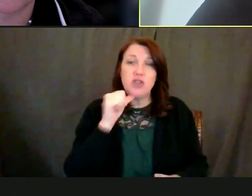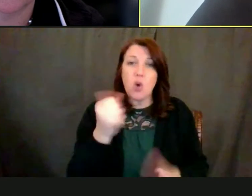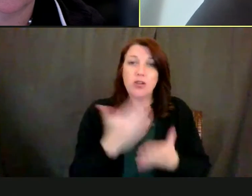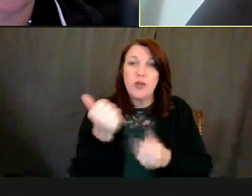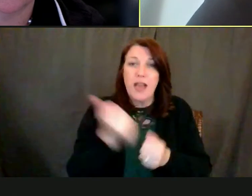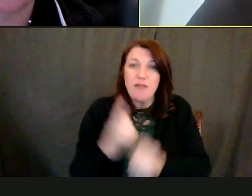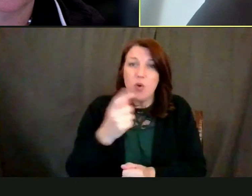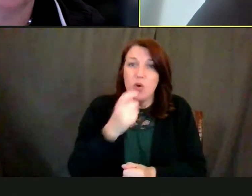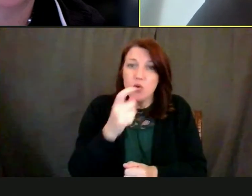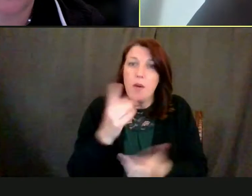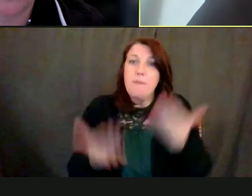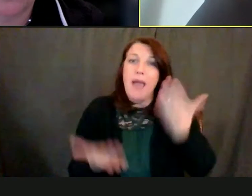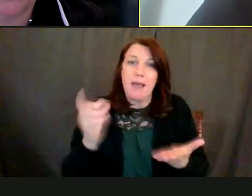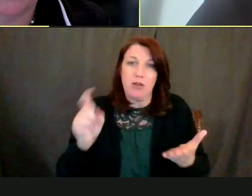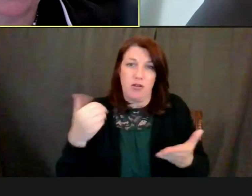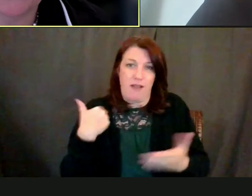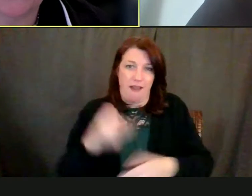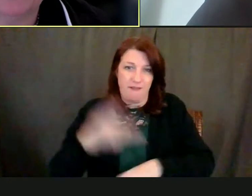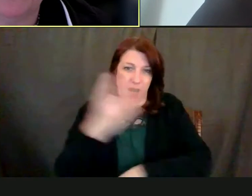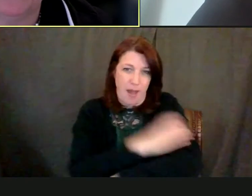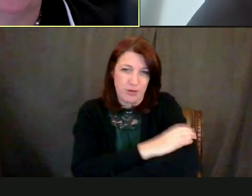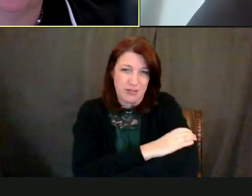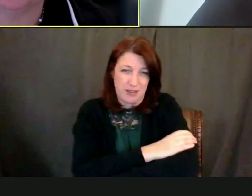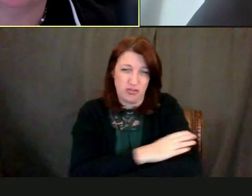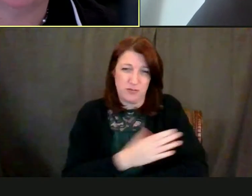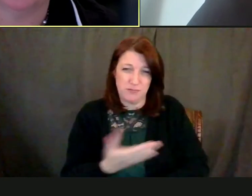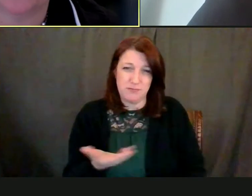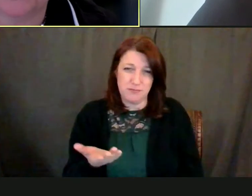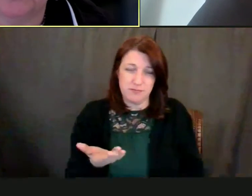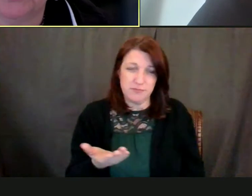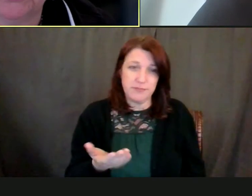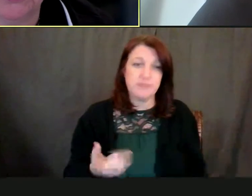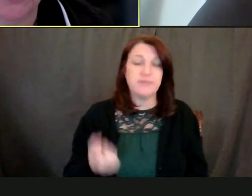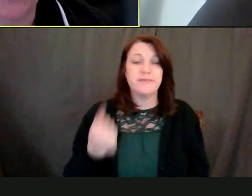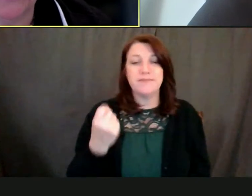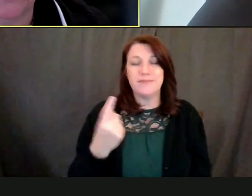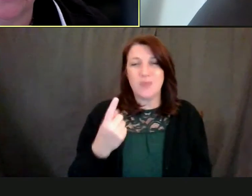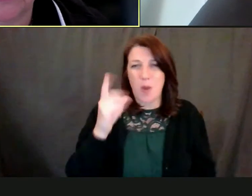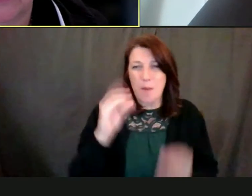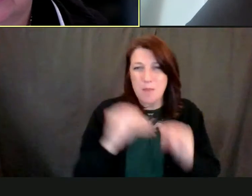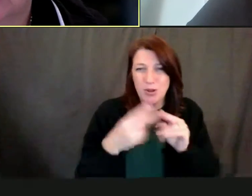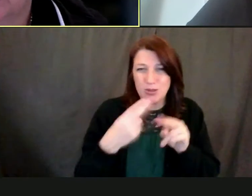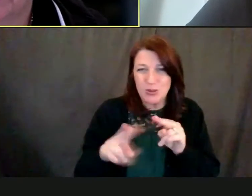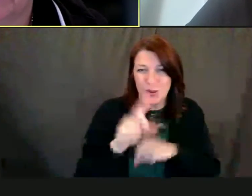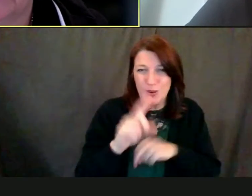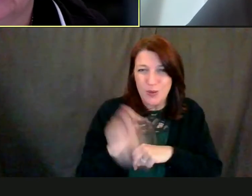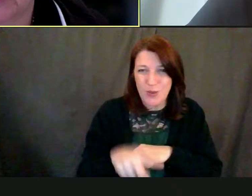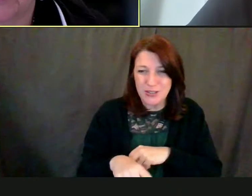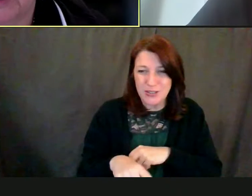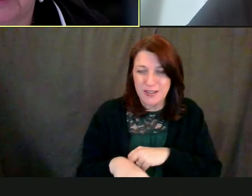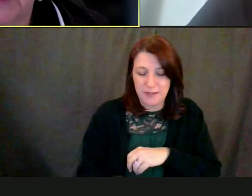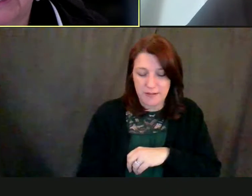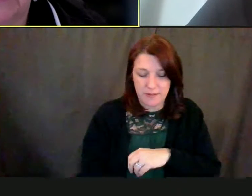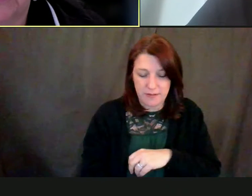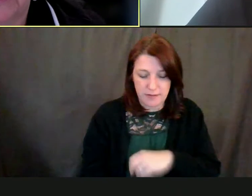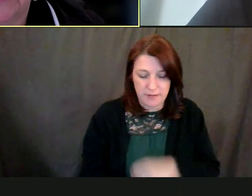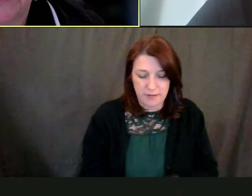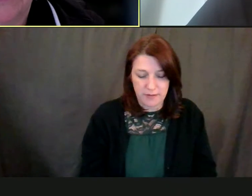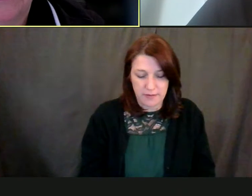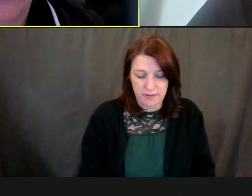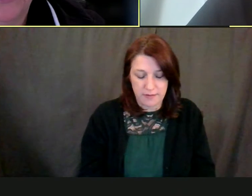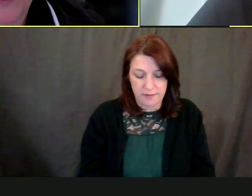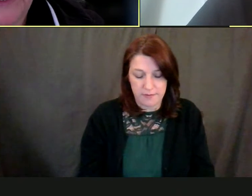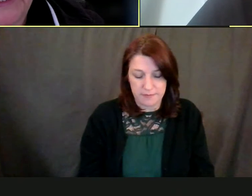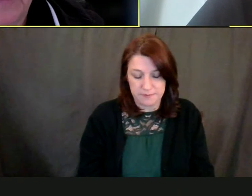hypertension. Okay, and I actually found there's one more short question. I think this really will be the last